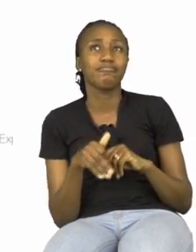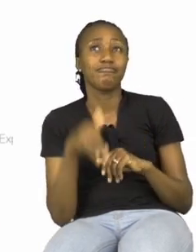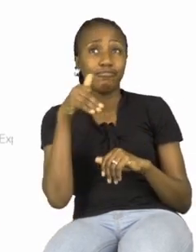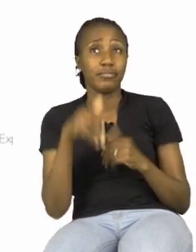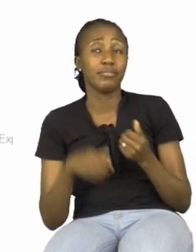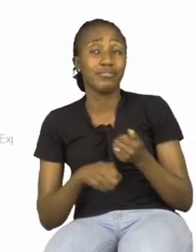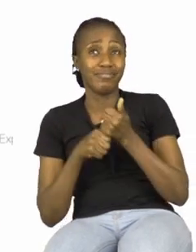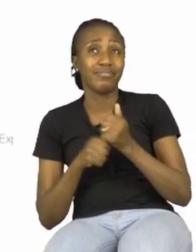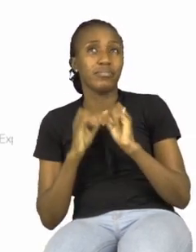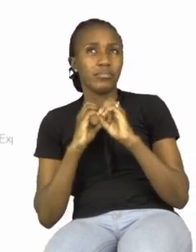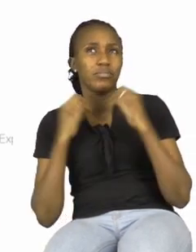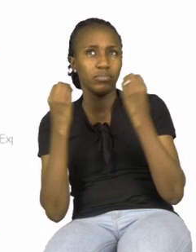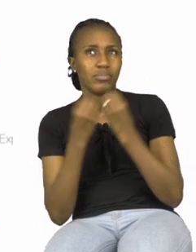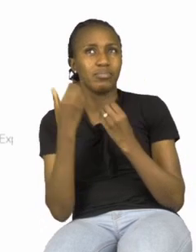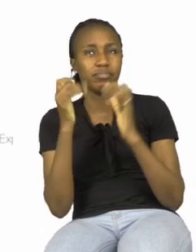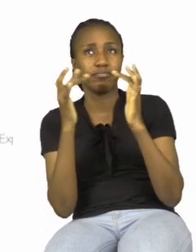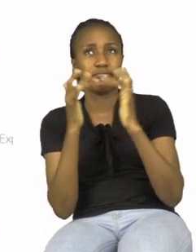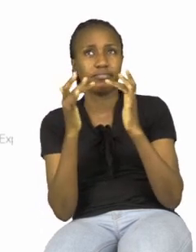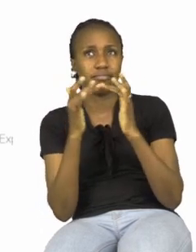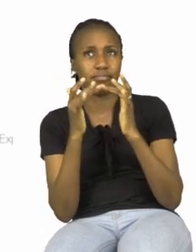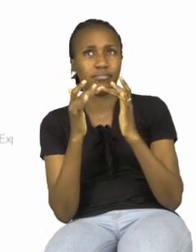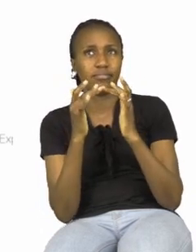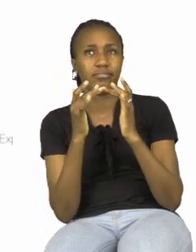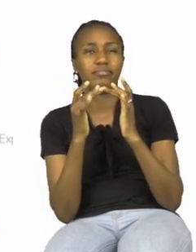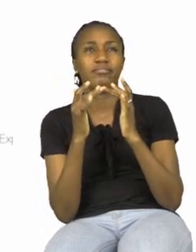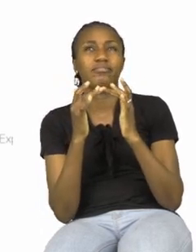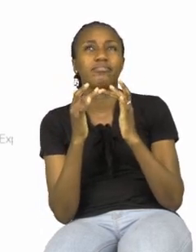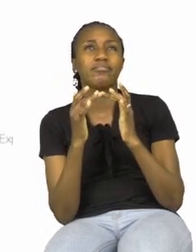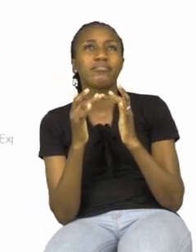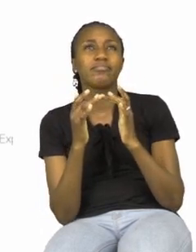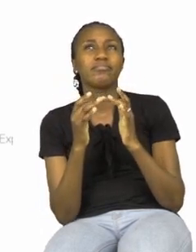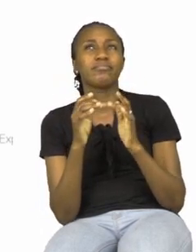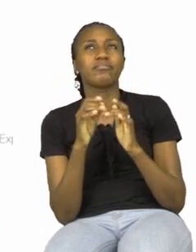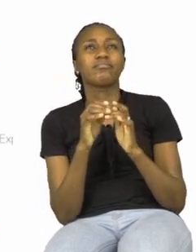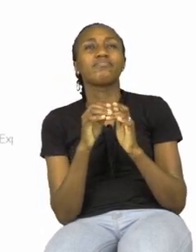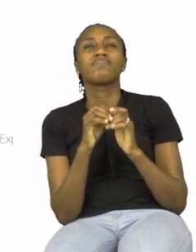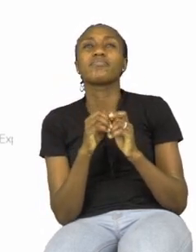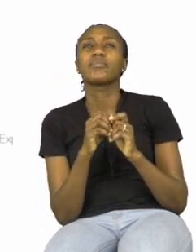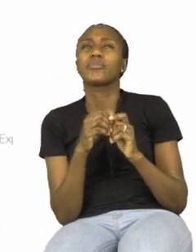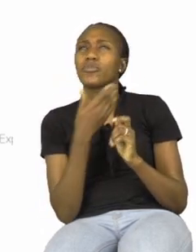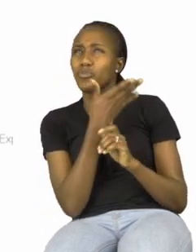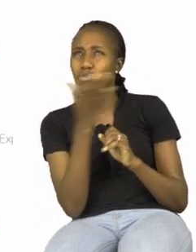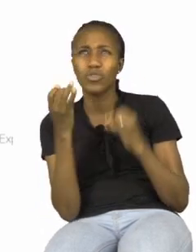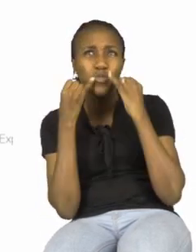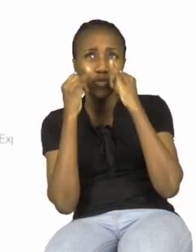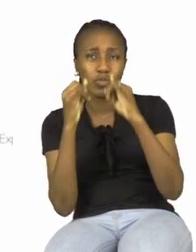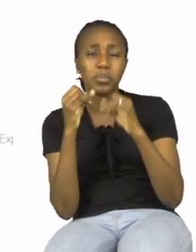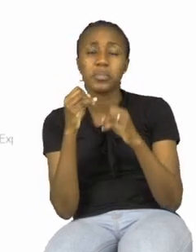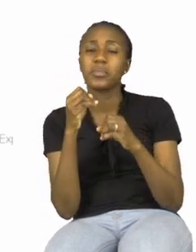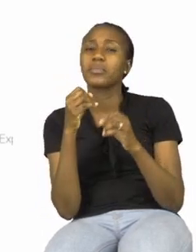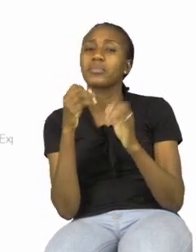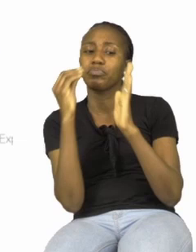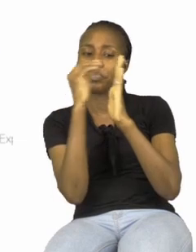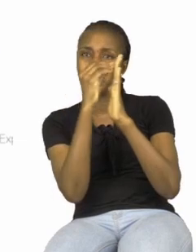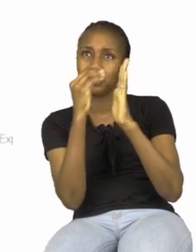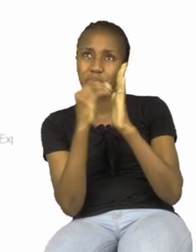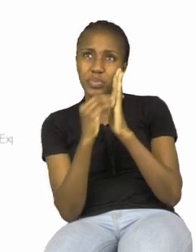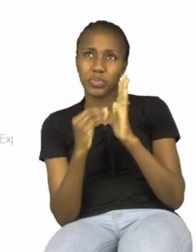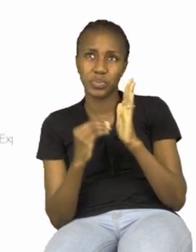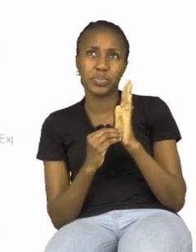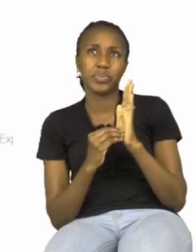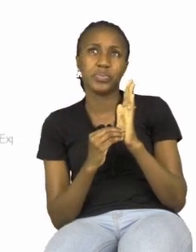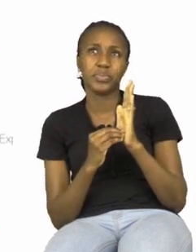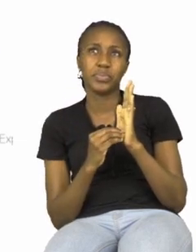Union, they have a website and they have social media platforms, and all the information are out there. We have